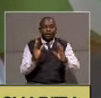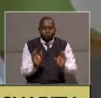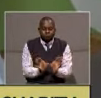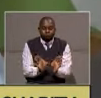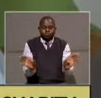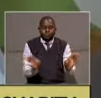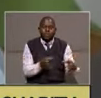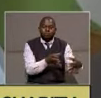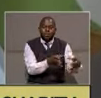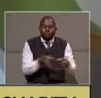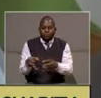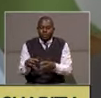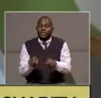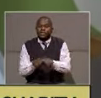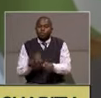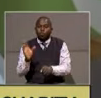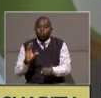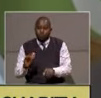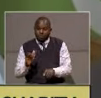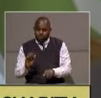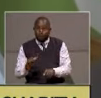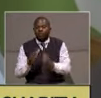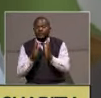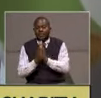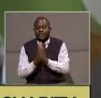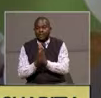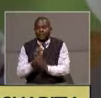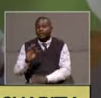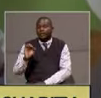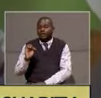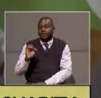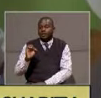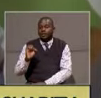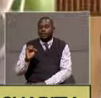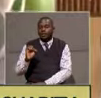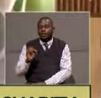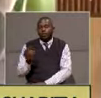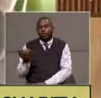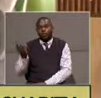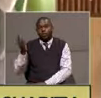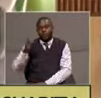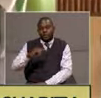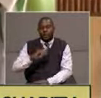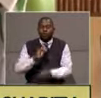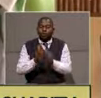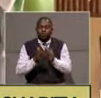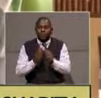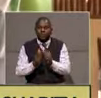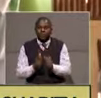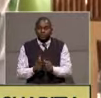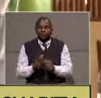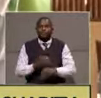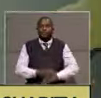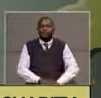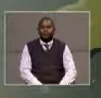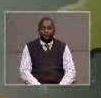categories. And the corporates will play only on Sunday 8th for one day competition.